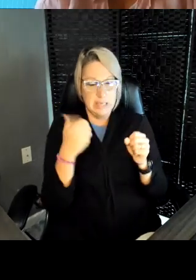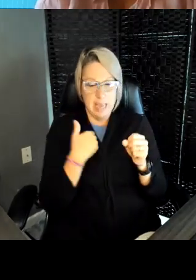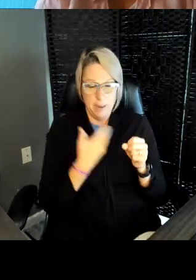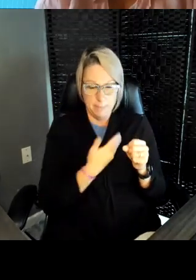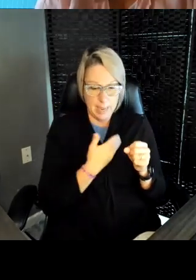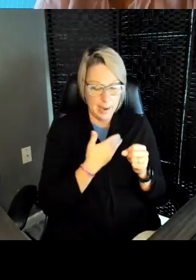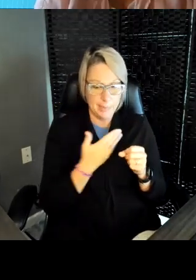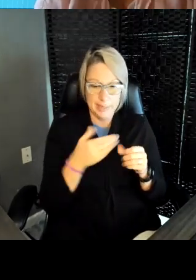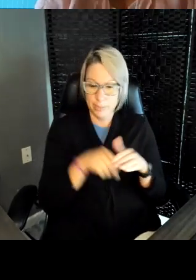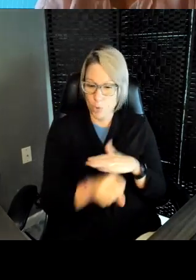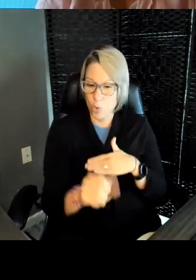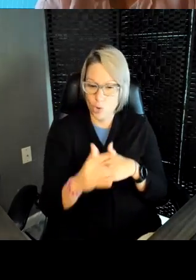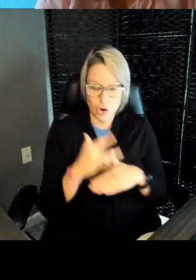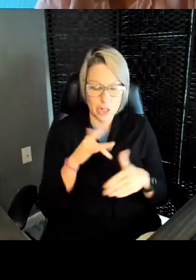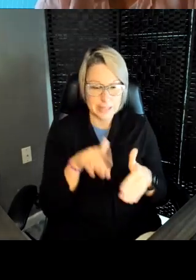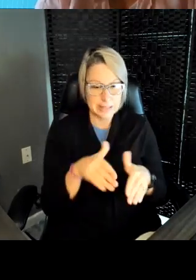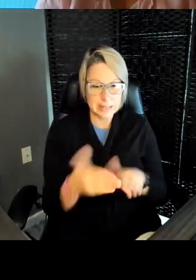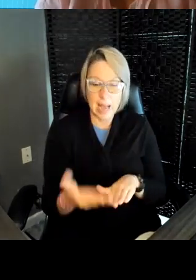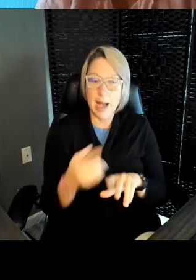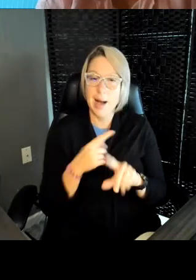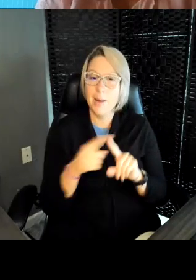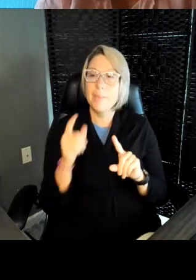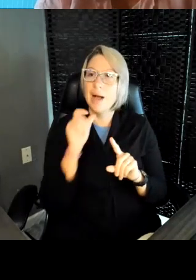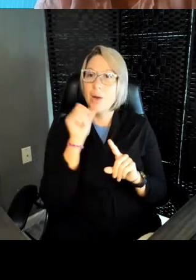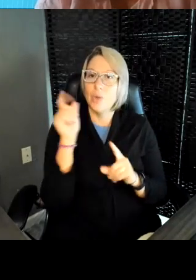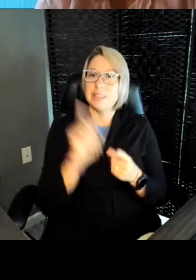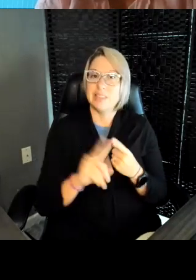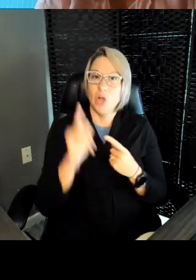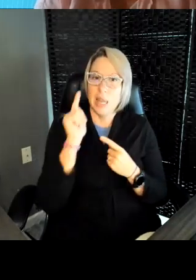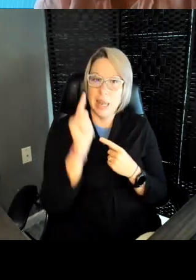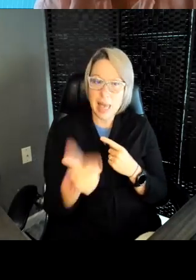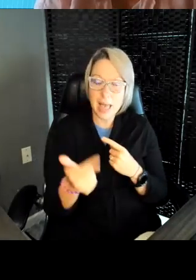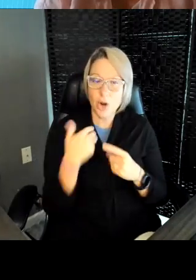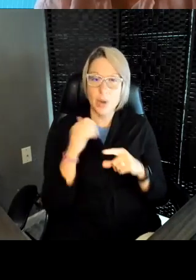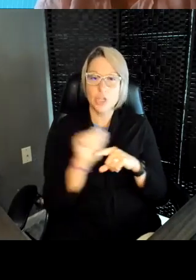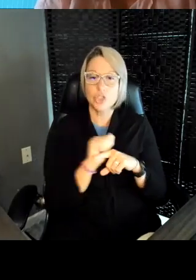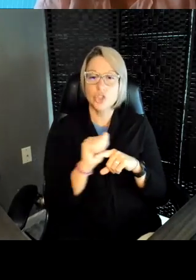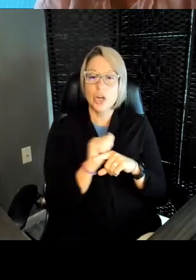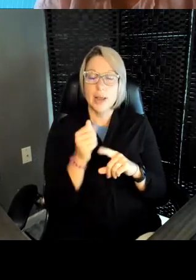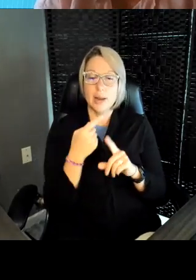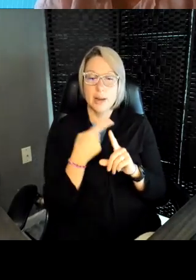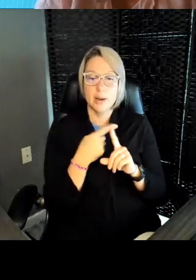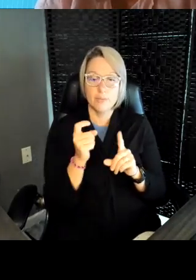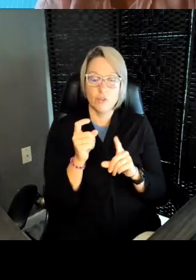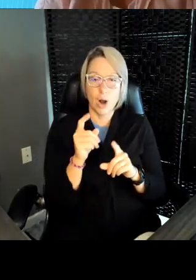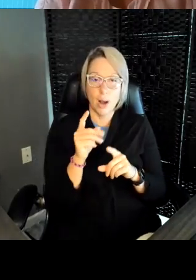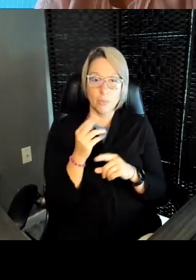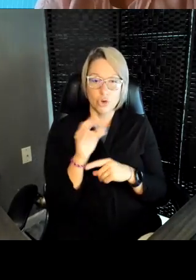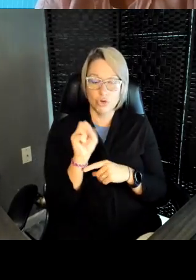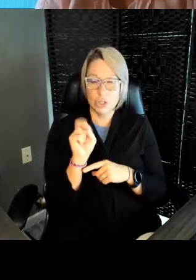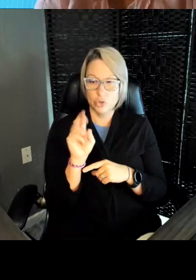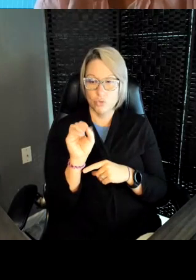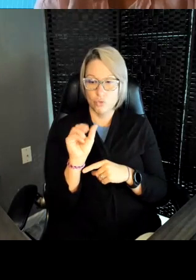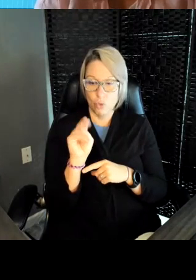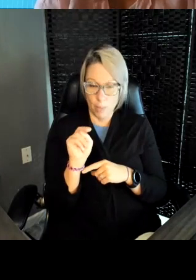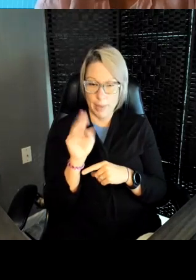and the baby died. But it wasn't until years later that we actually had a training from Chris Roman and her husband. And Chris